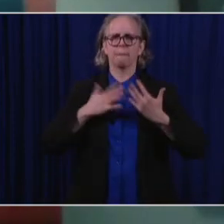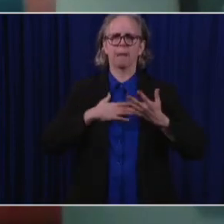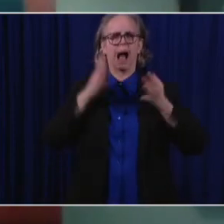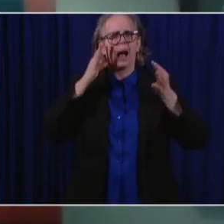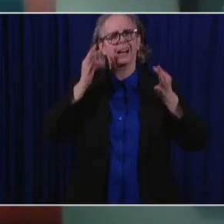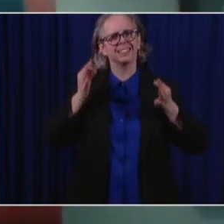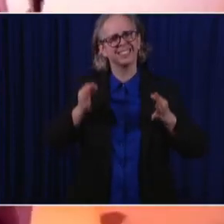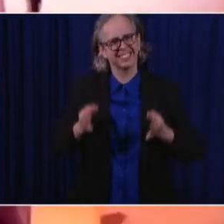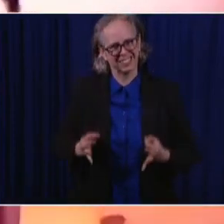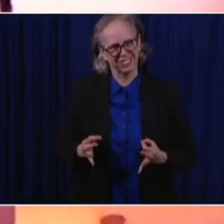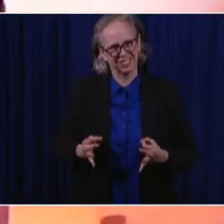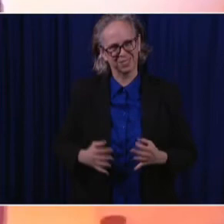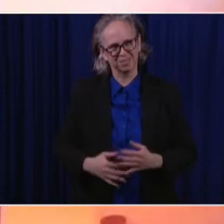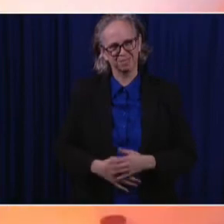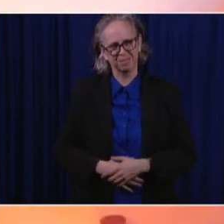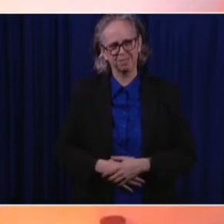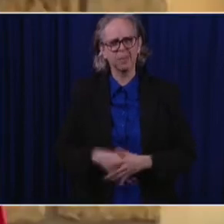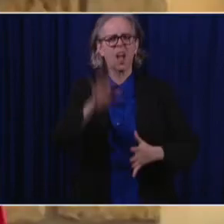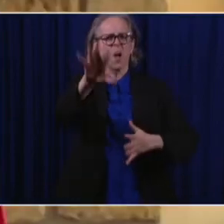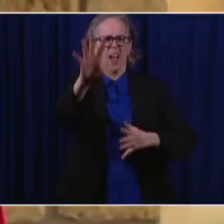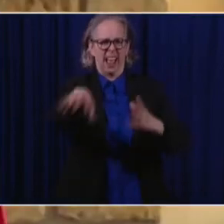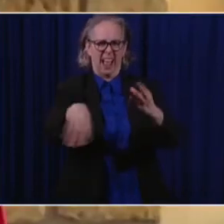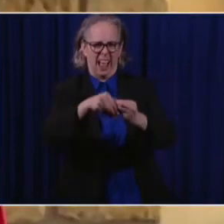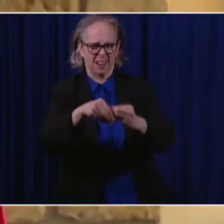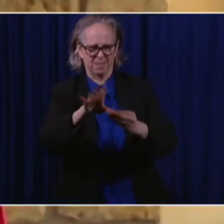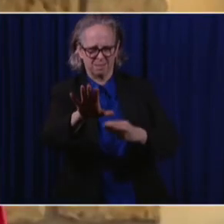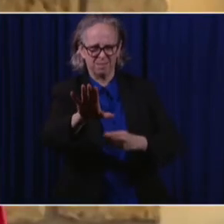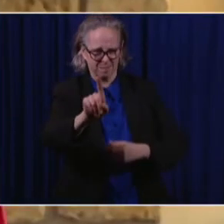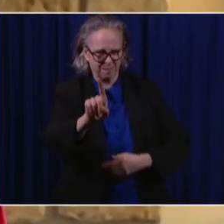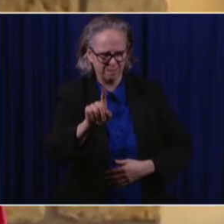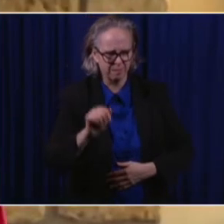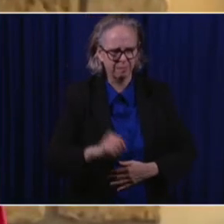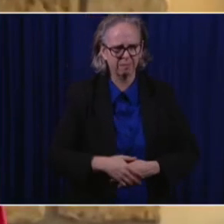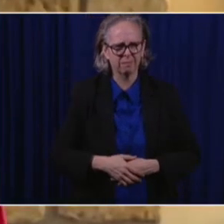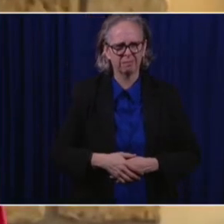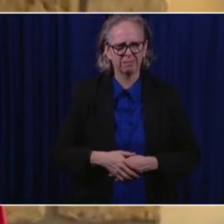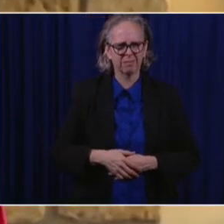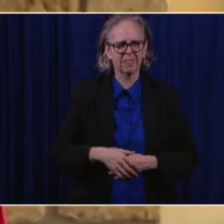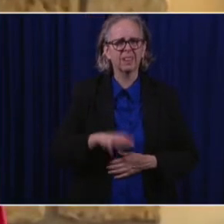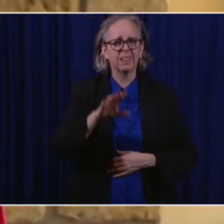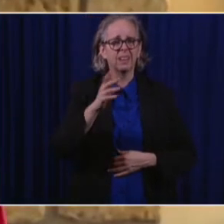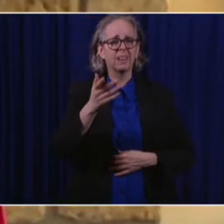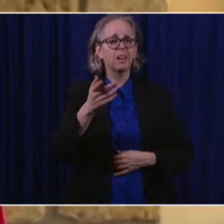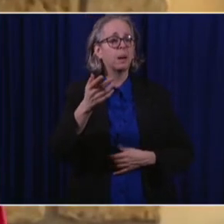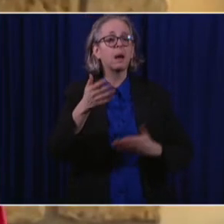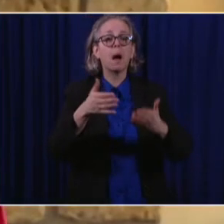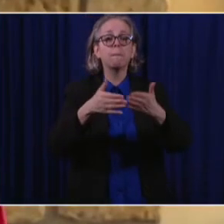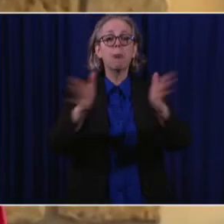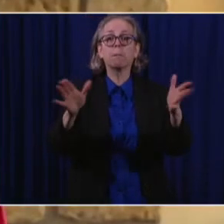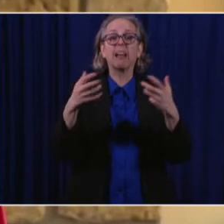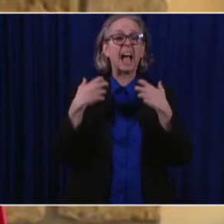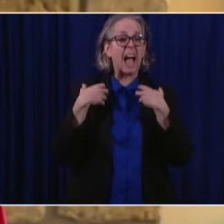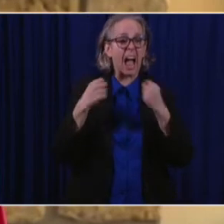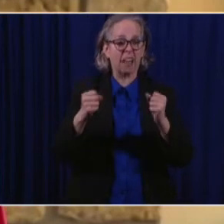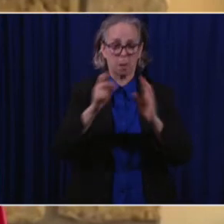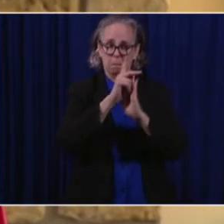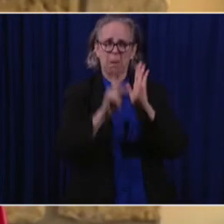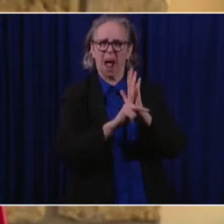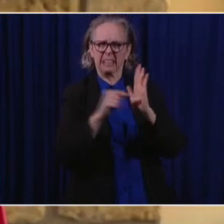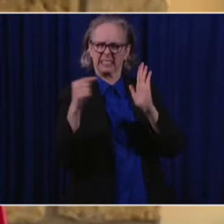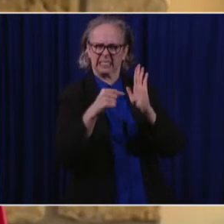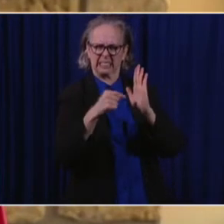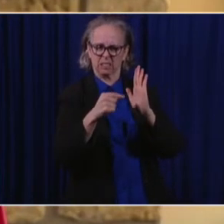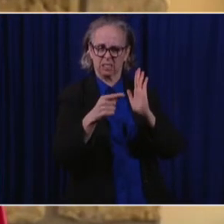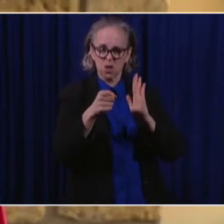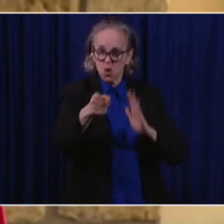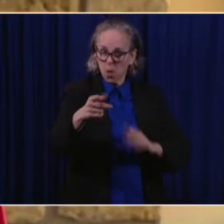well. But can I ask Dr. Lehman, as a matter of public health policy, does there come a point where the community of